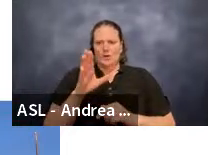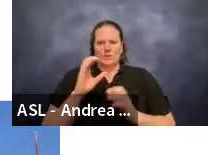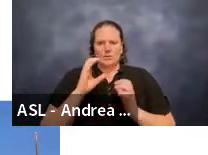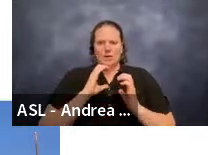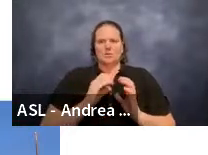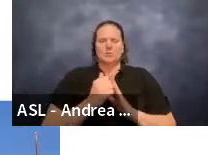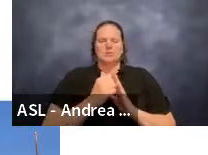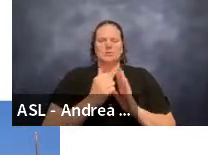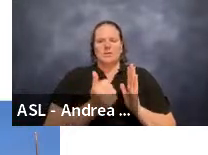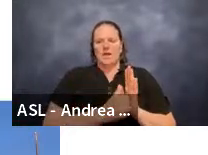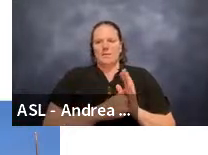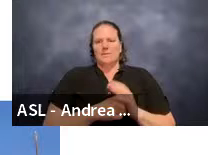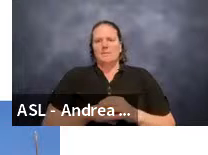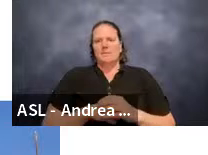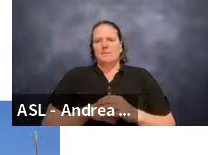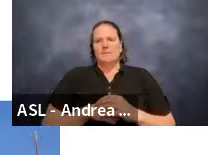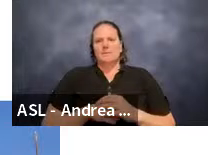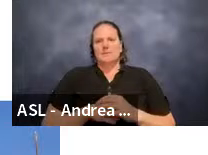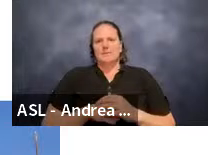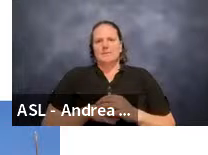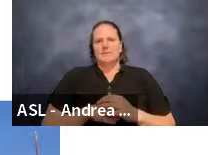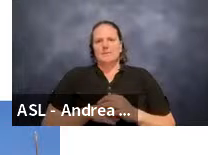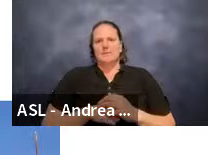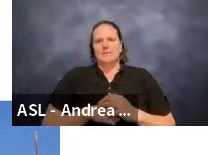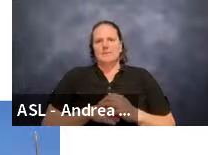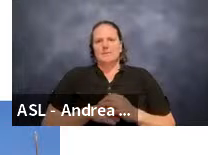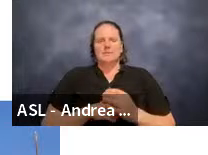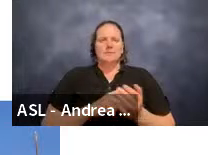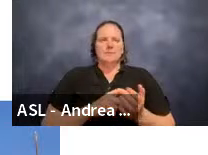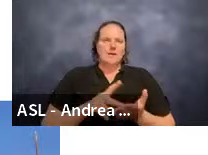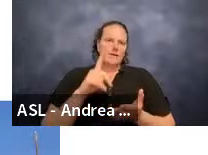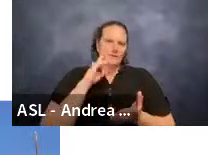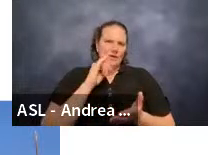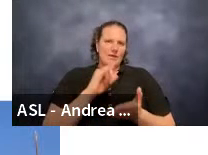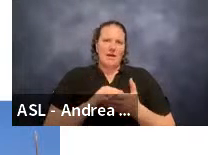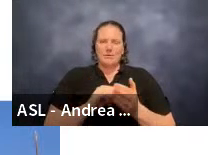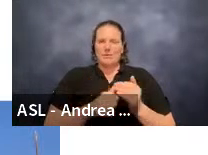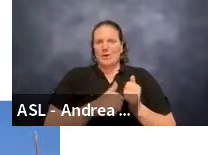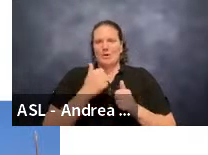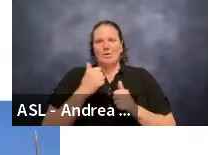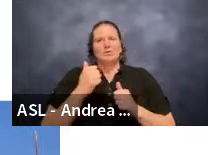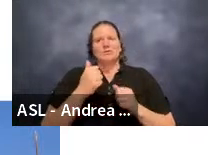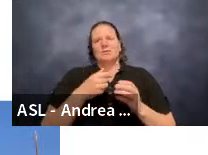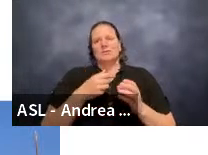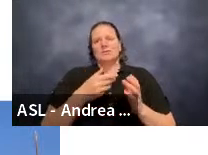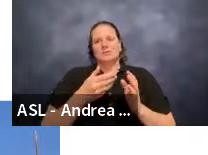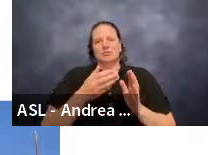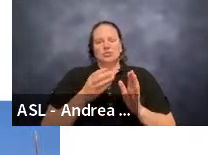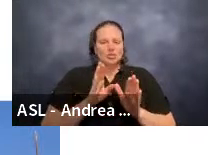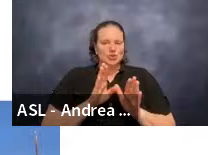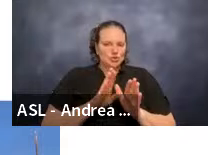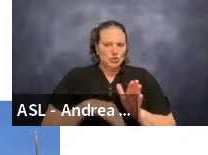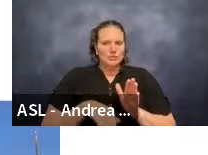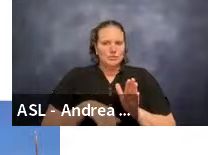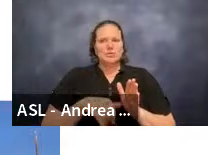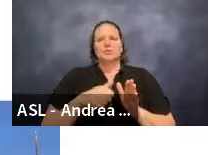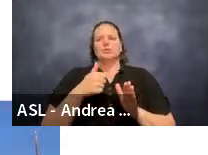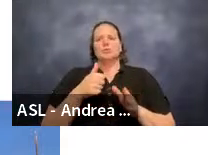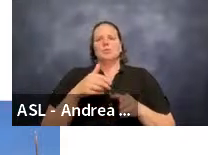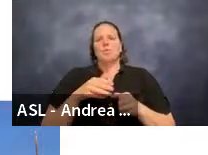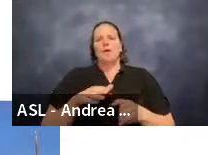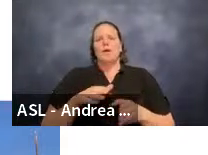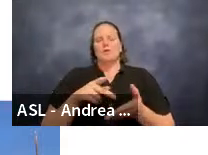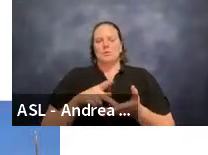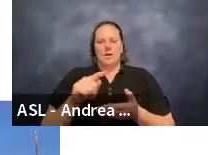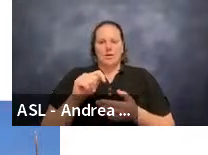account. So they pay through account, and this is the most efficient and cheapest way to pay a